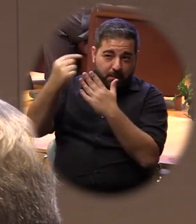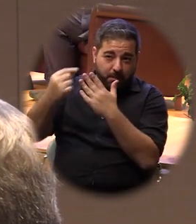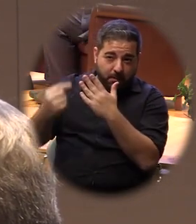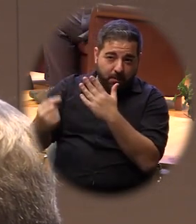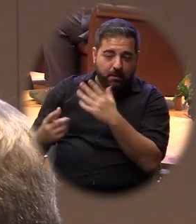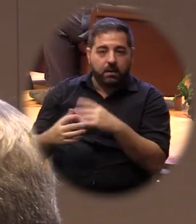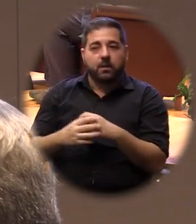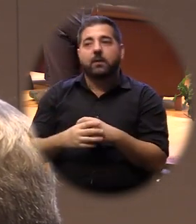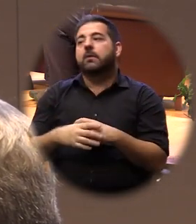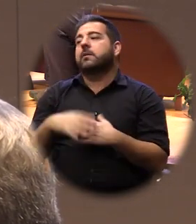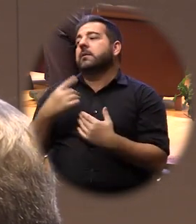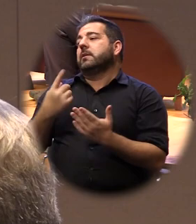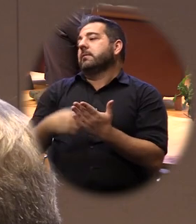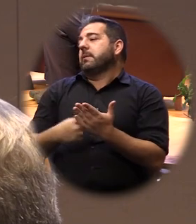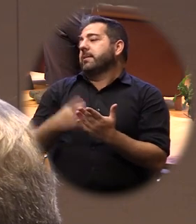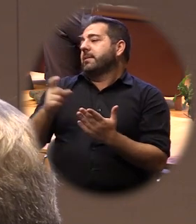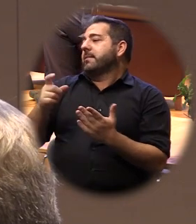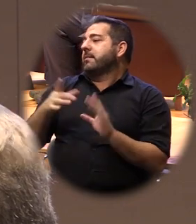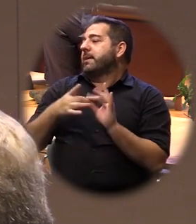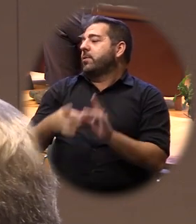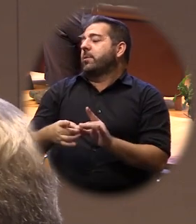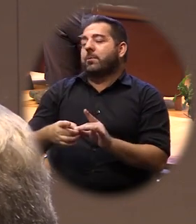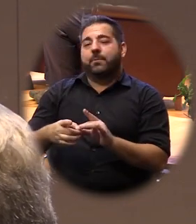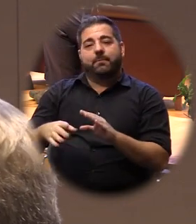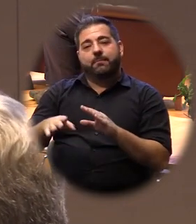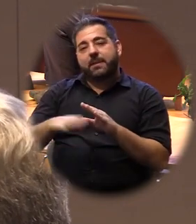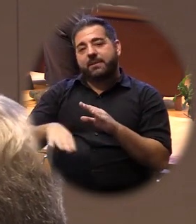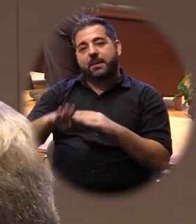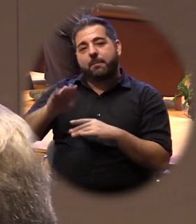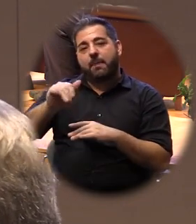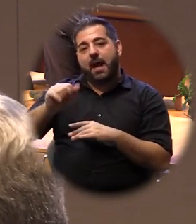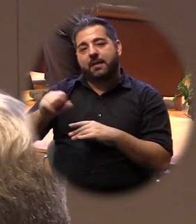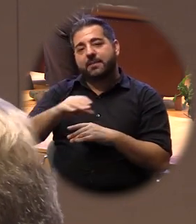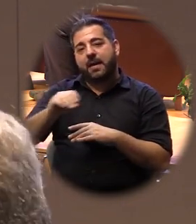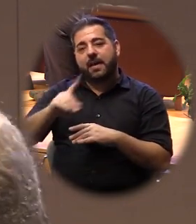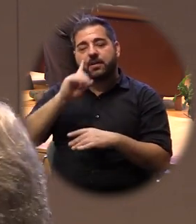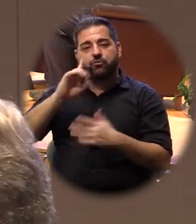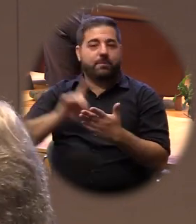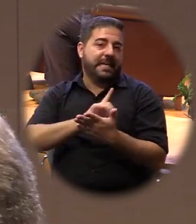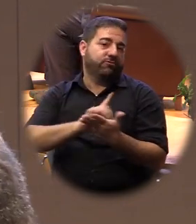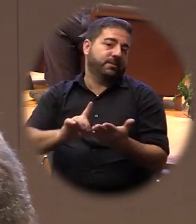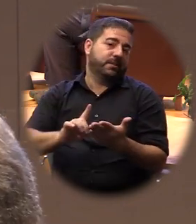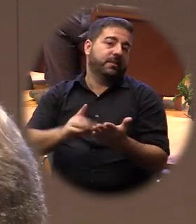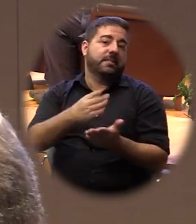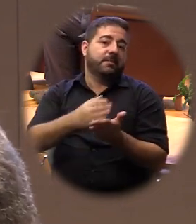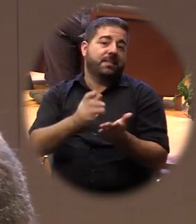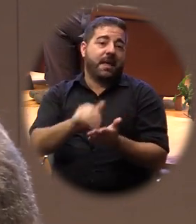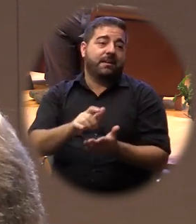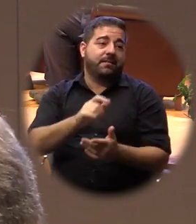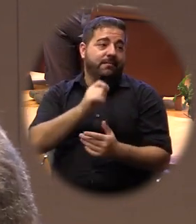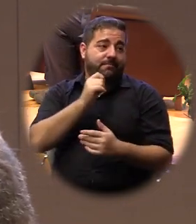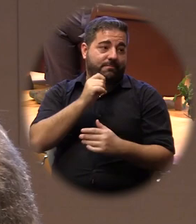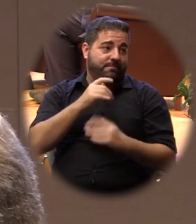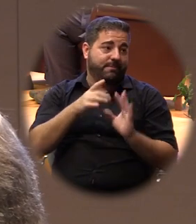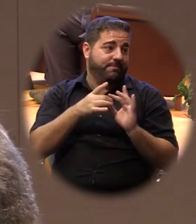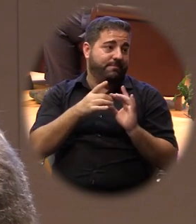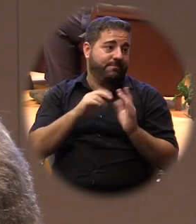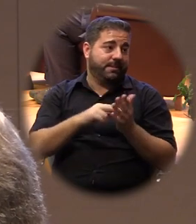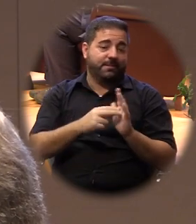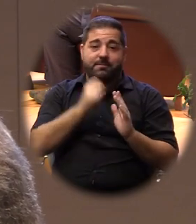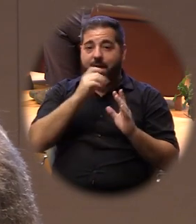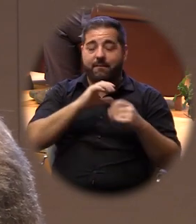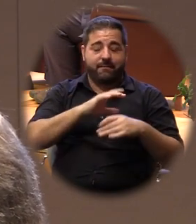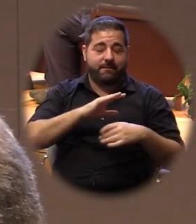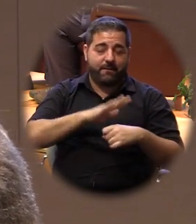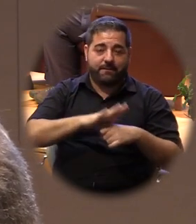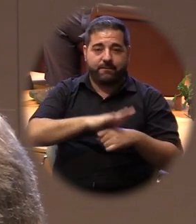do with like just basic bias and discrimination. And some of that has to do with the lack of training around gender affirming care